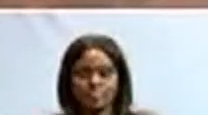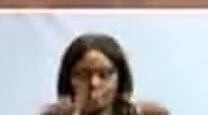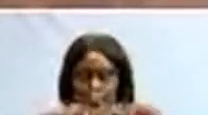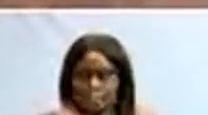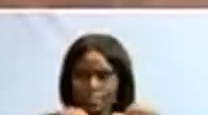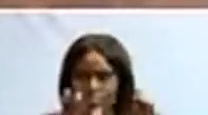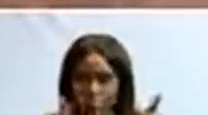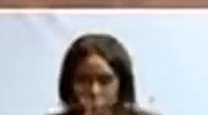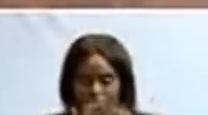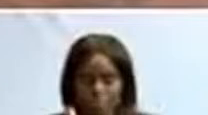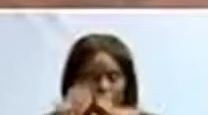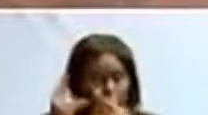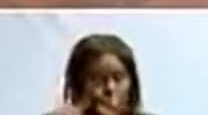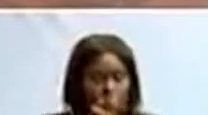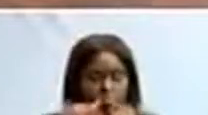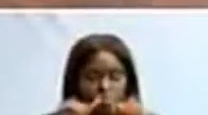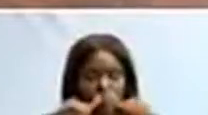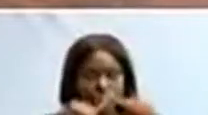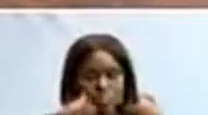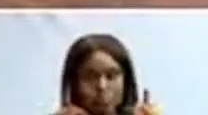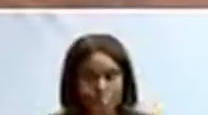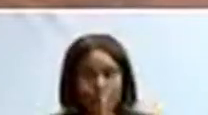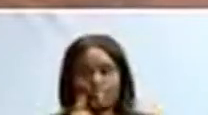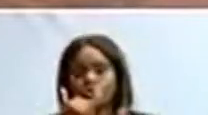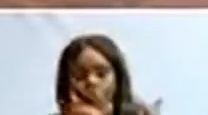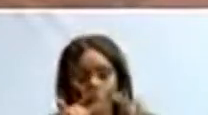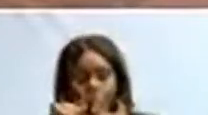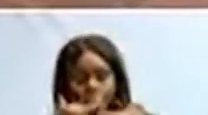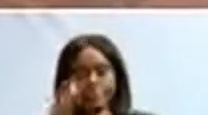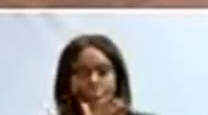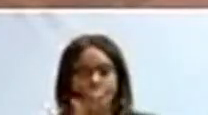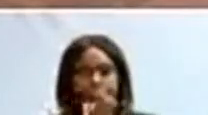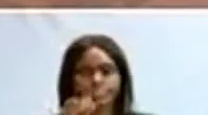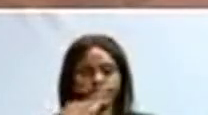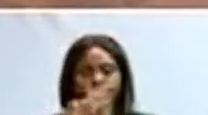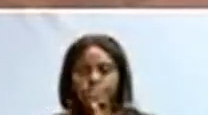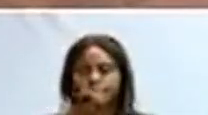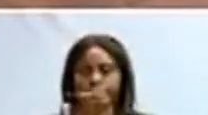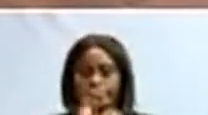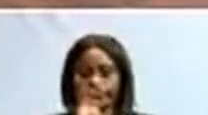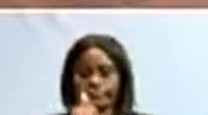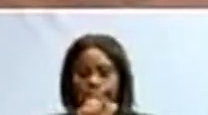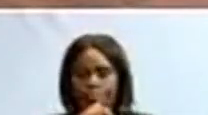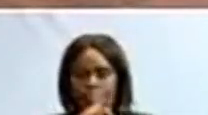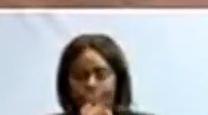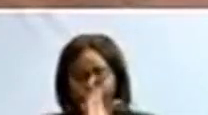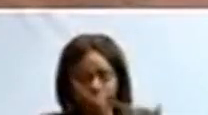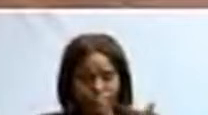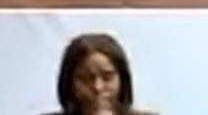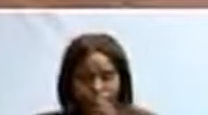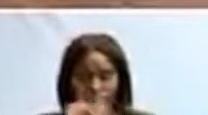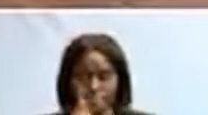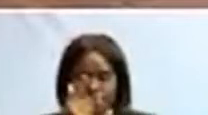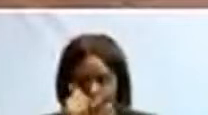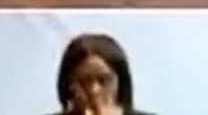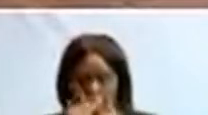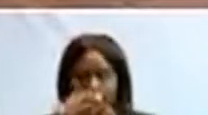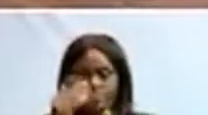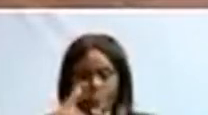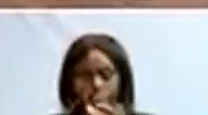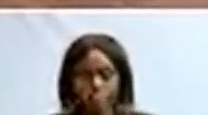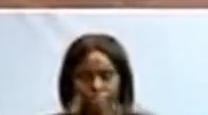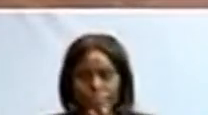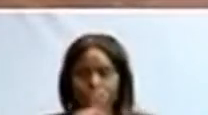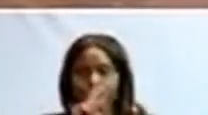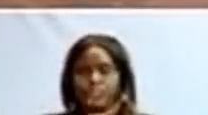auditors and wish to state irregular transactions of cash withdrawal were due to: